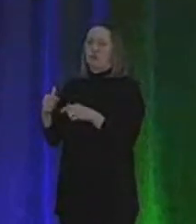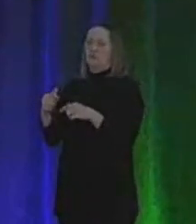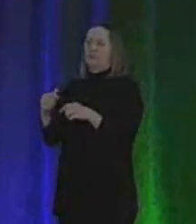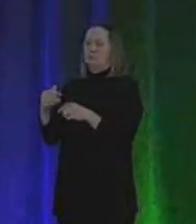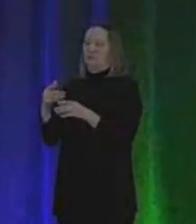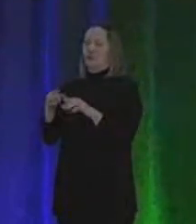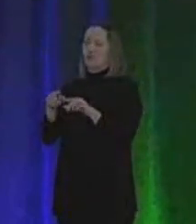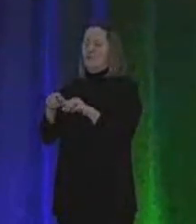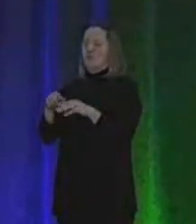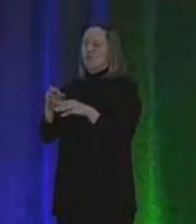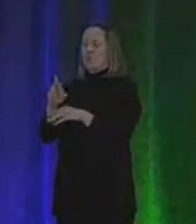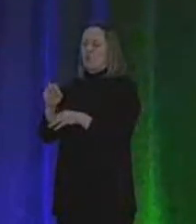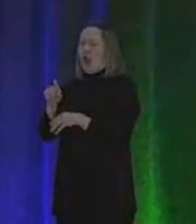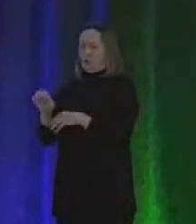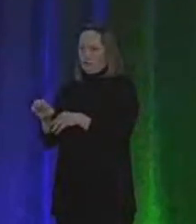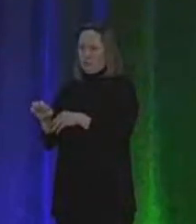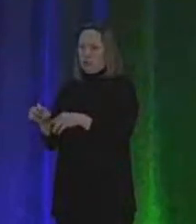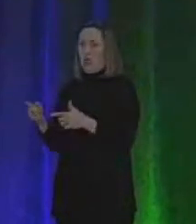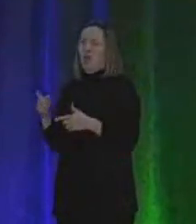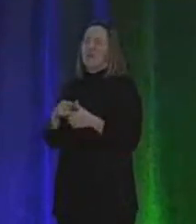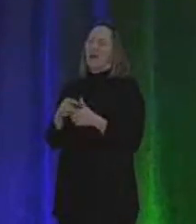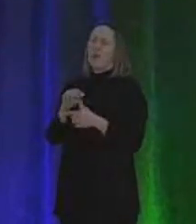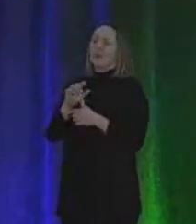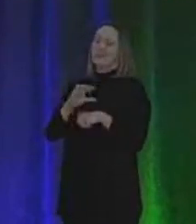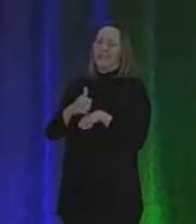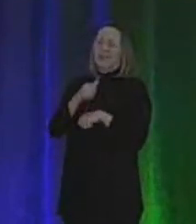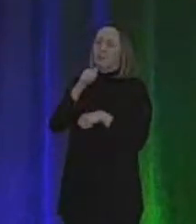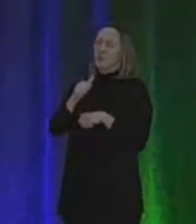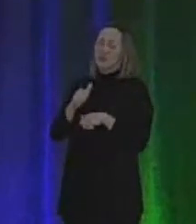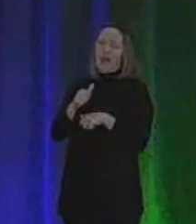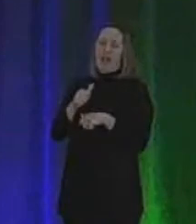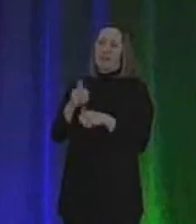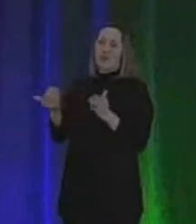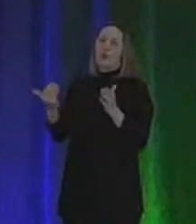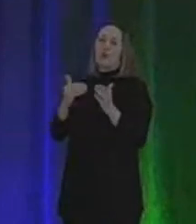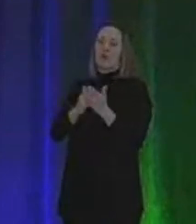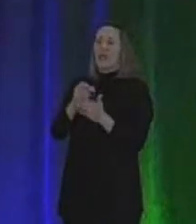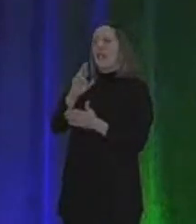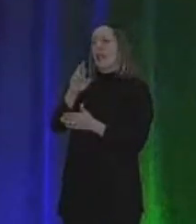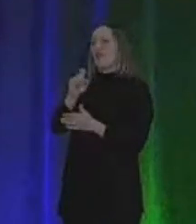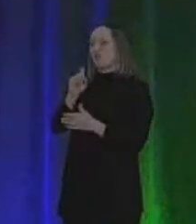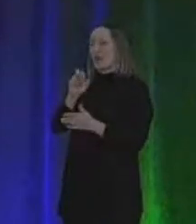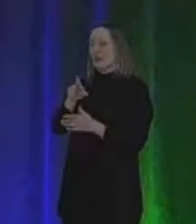very importantly, these layouts actually don't re-render or lose state on navigation.